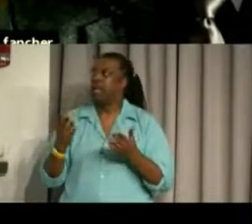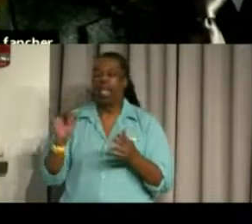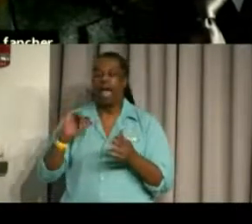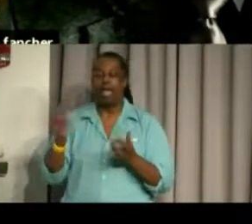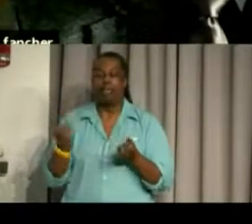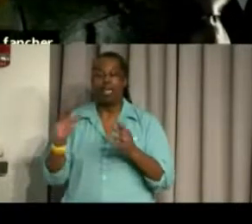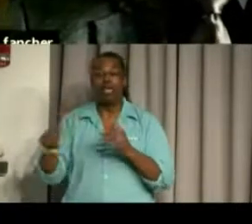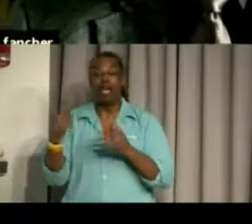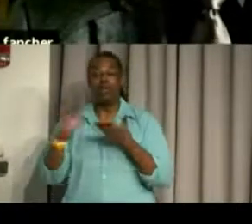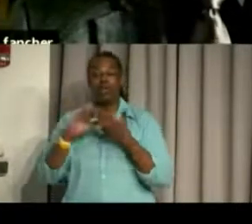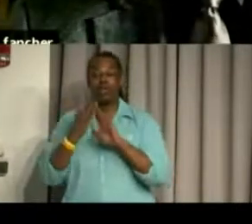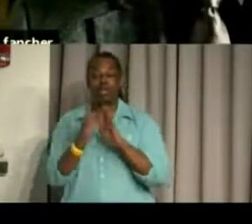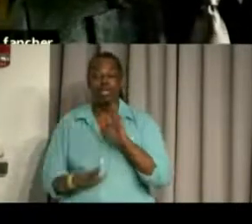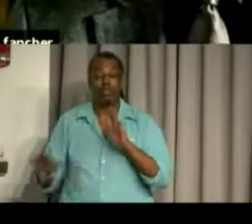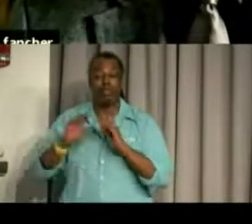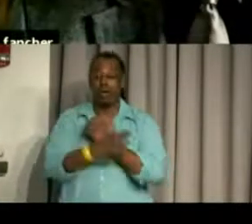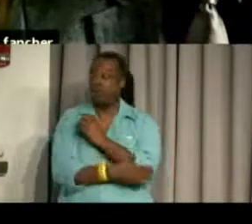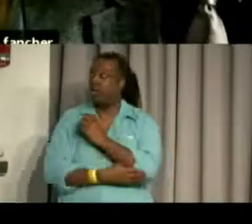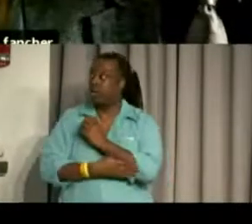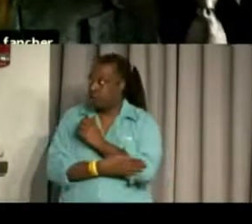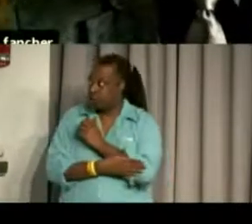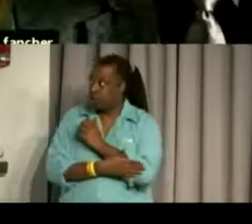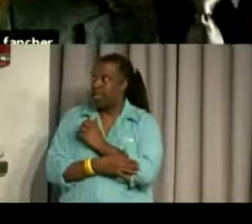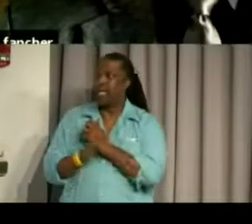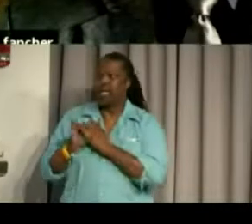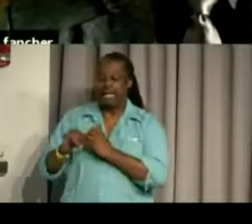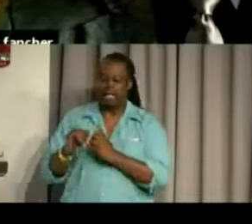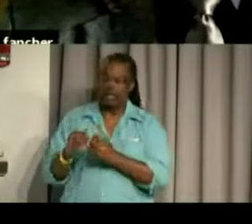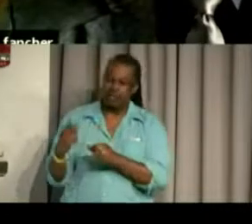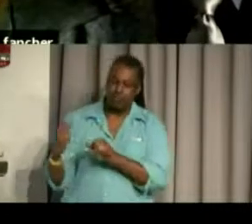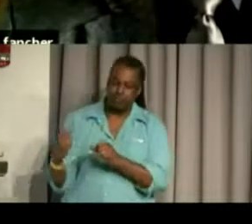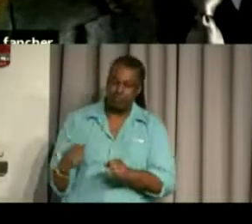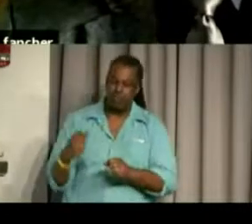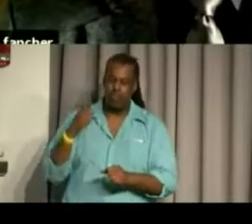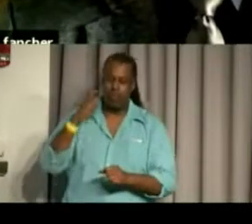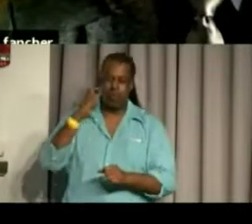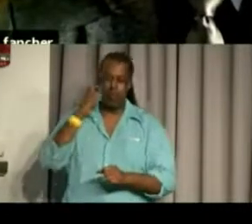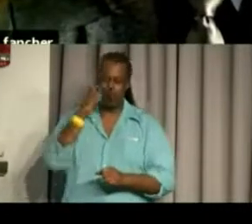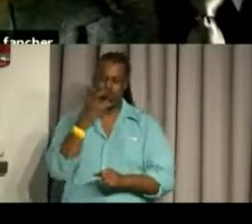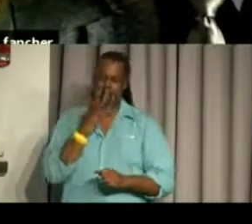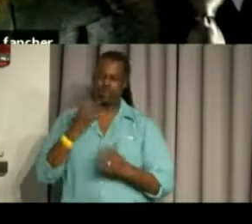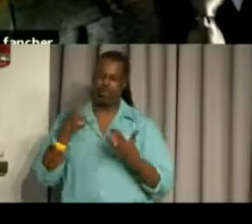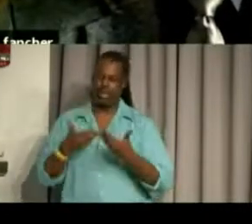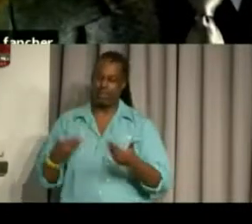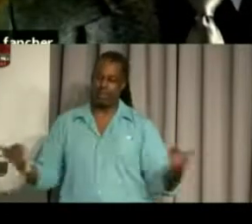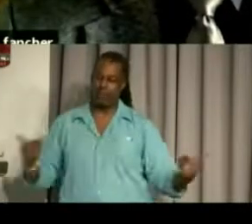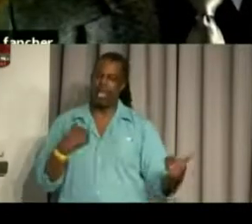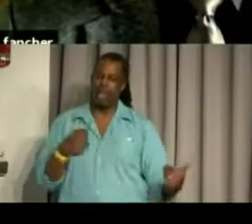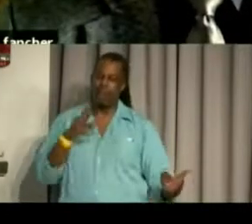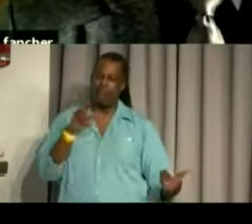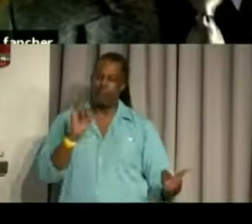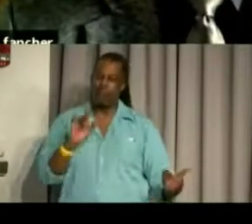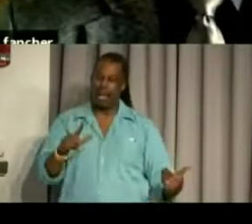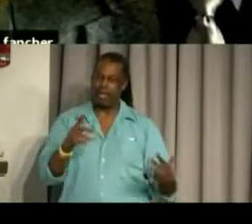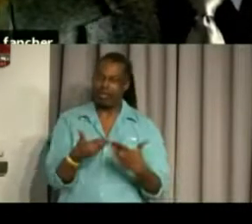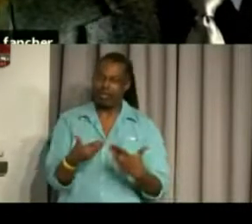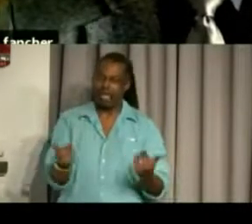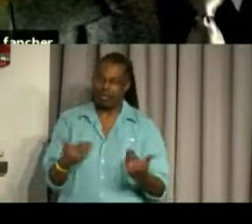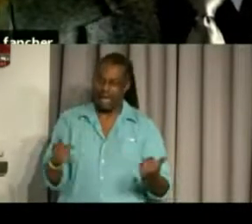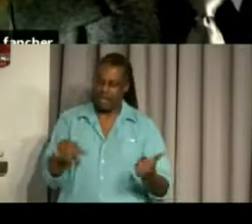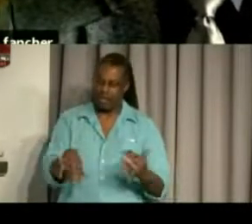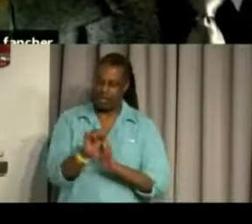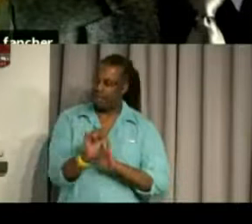the country, is very racially segregated. We have a lot of racial segregation within the state.